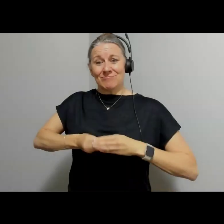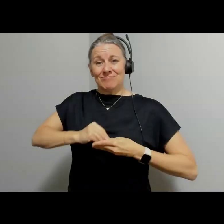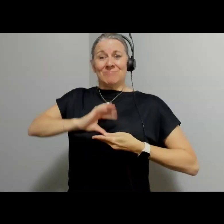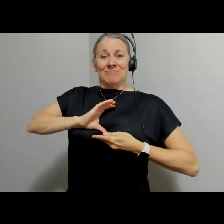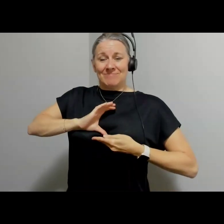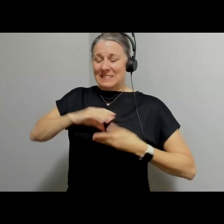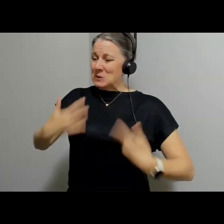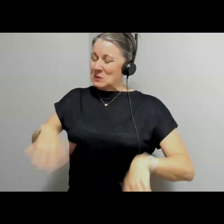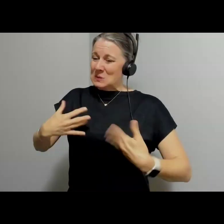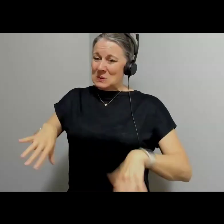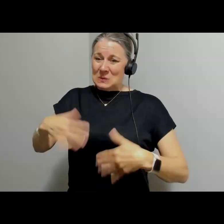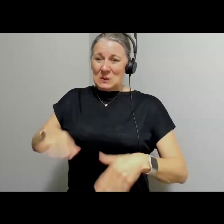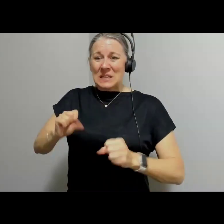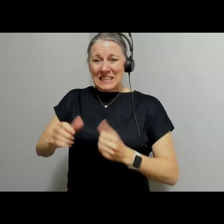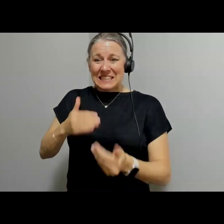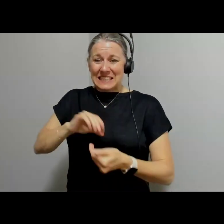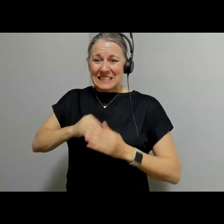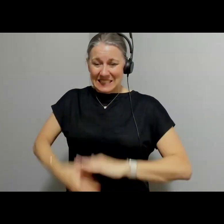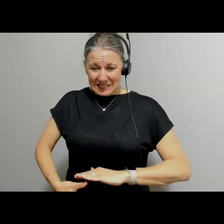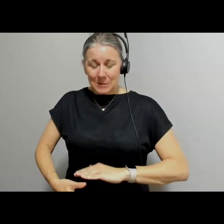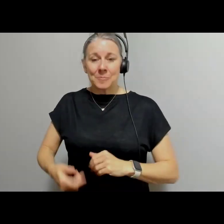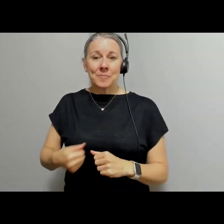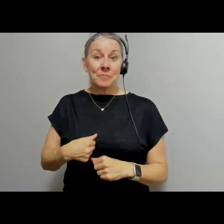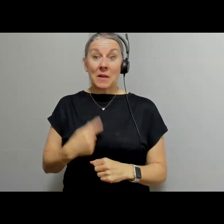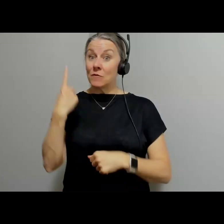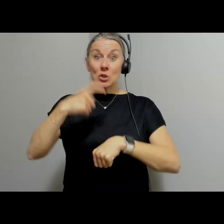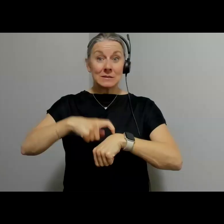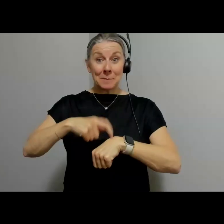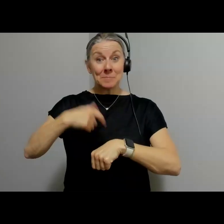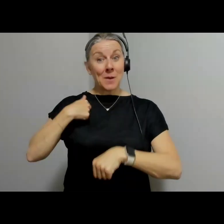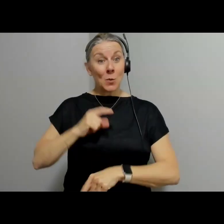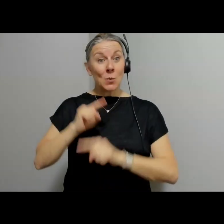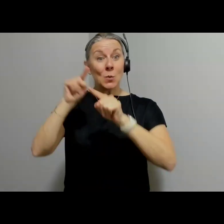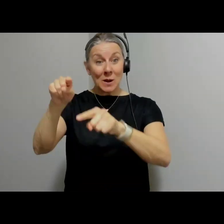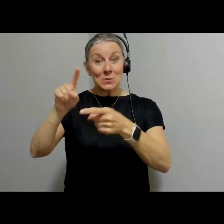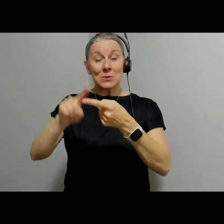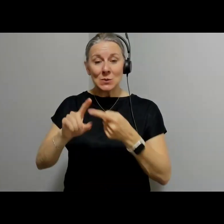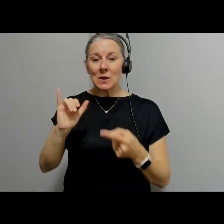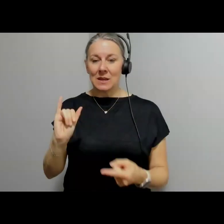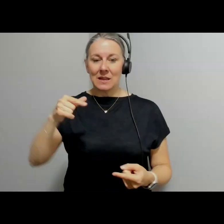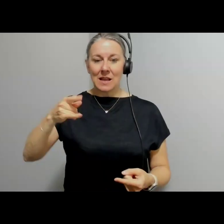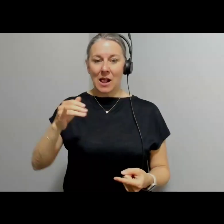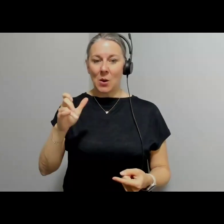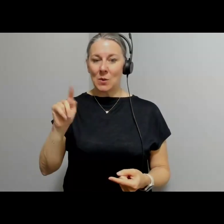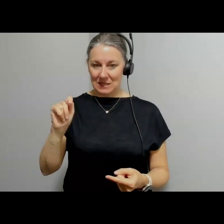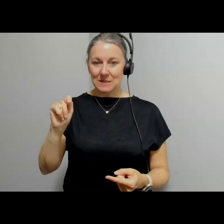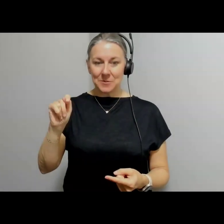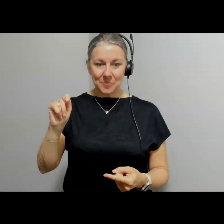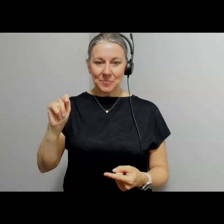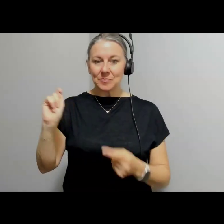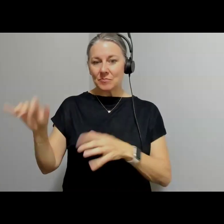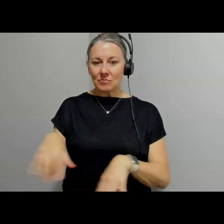time in my life of going to Iqaluit, and I was co-hosting the Federal Provincial Territorial Forum with Premier Maine from